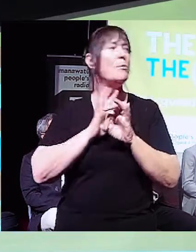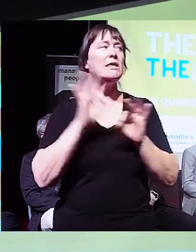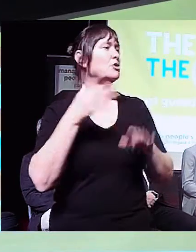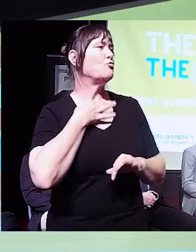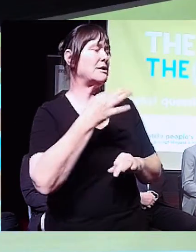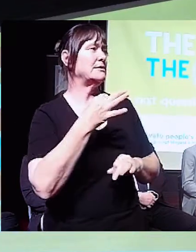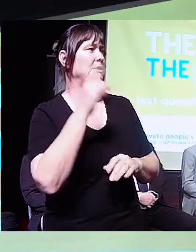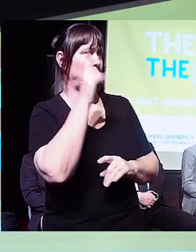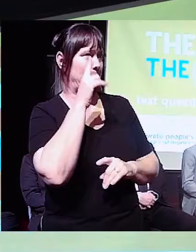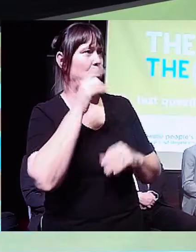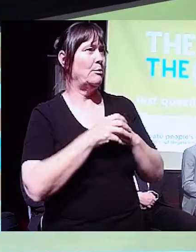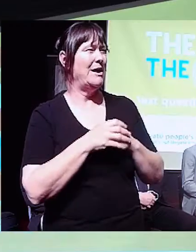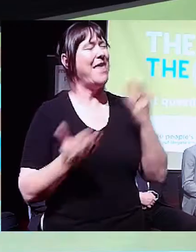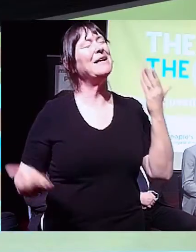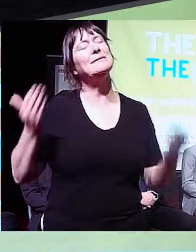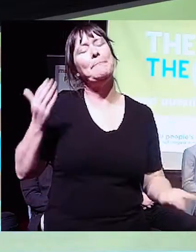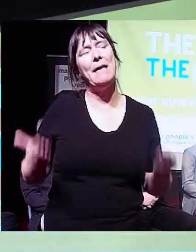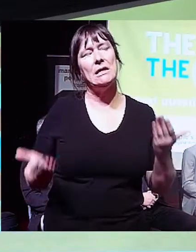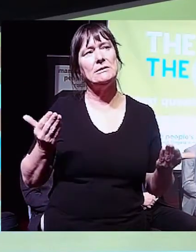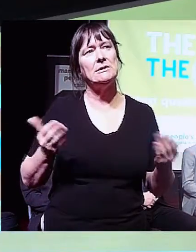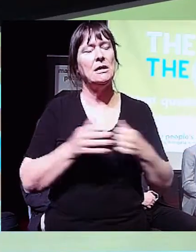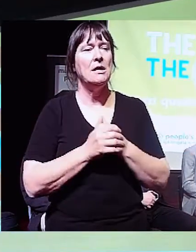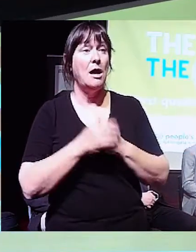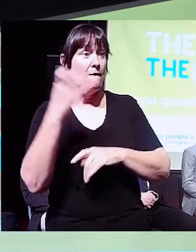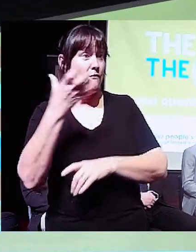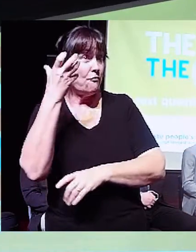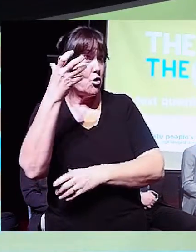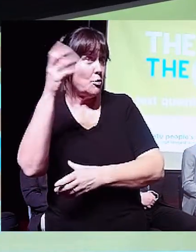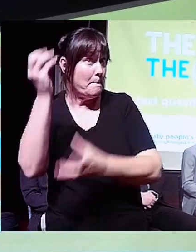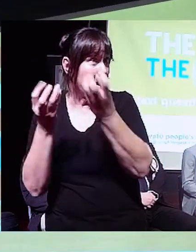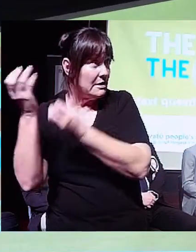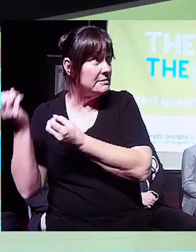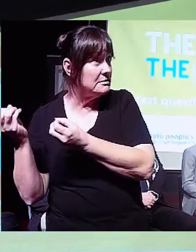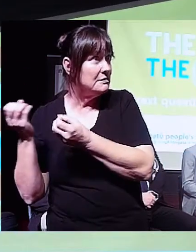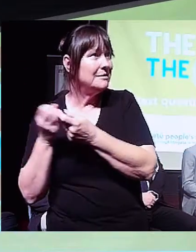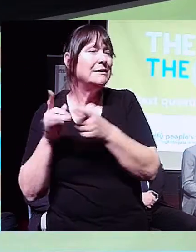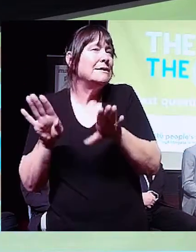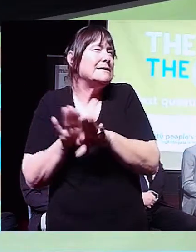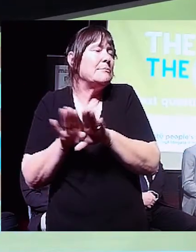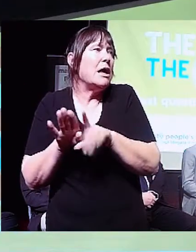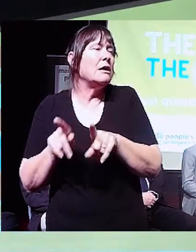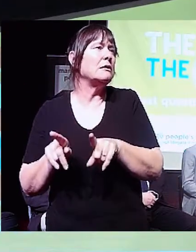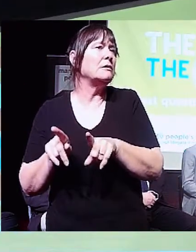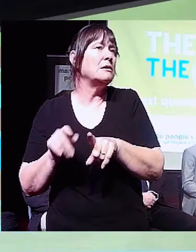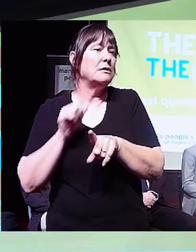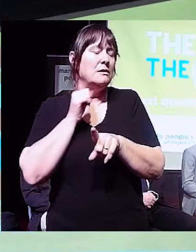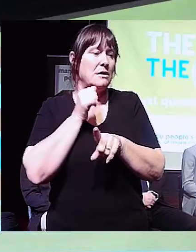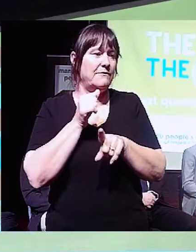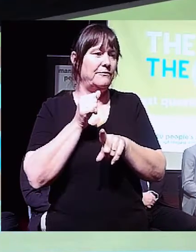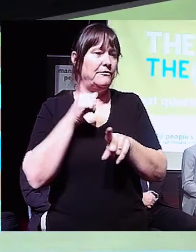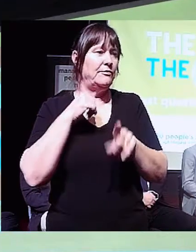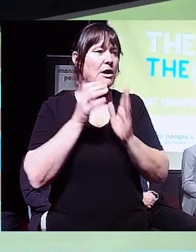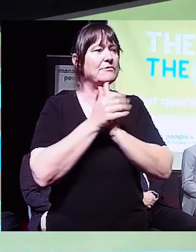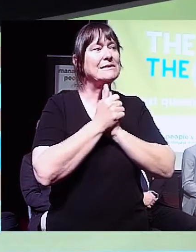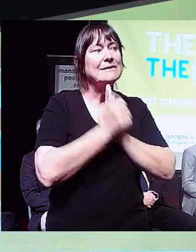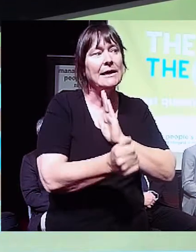it's a fine balance between the two. In terms of the seasonal workers opportunity, similar sort of line of thought there. Obviously, if we're looking at skill set